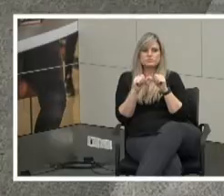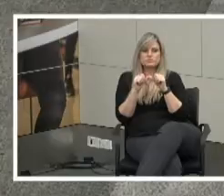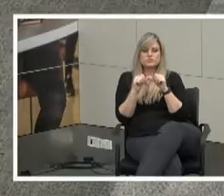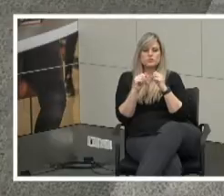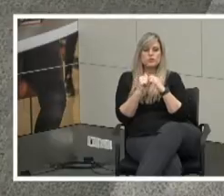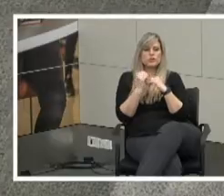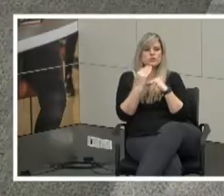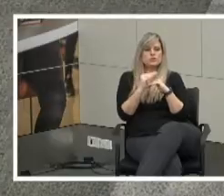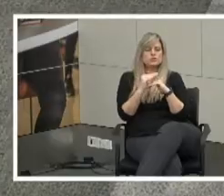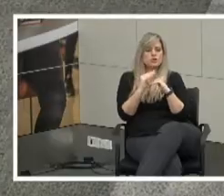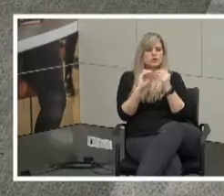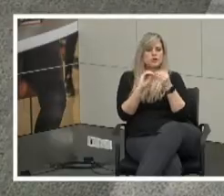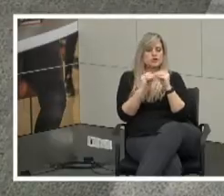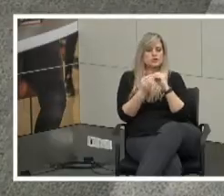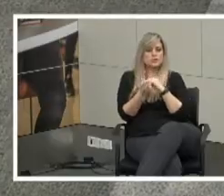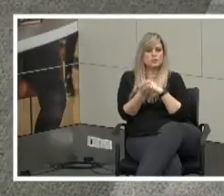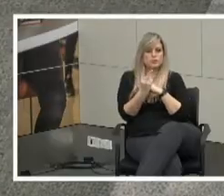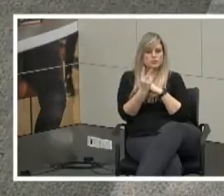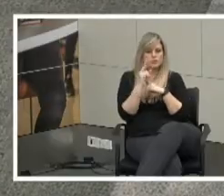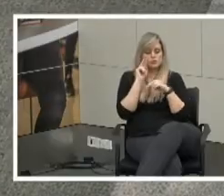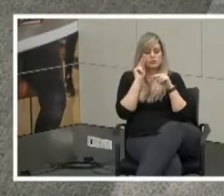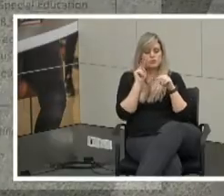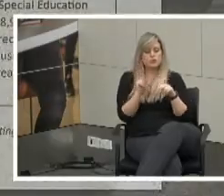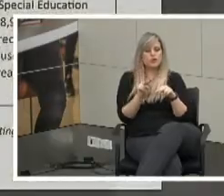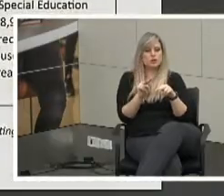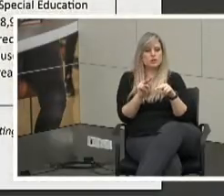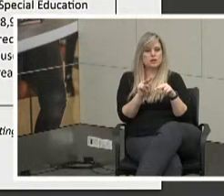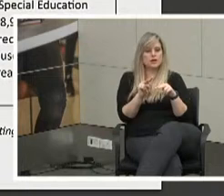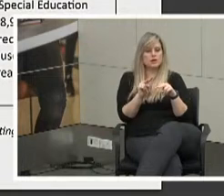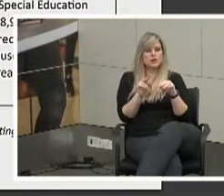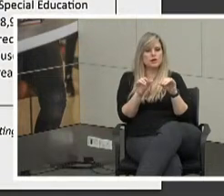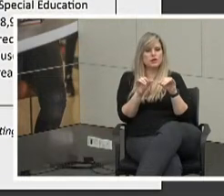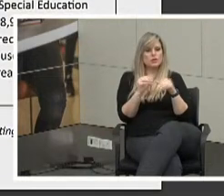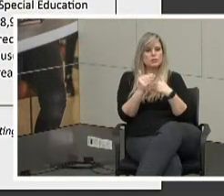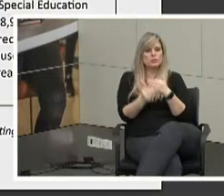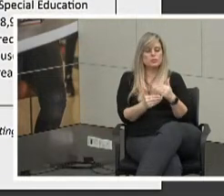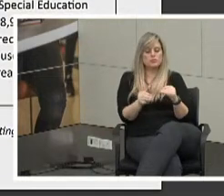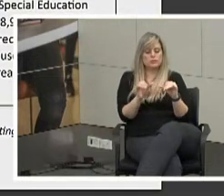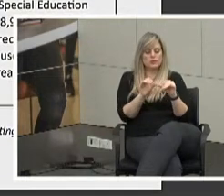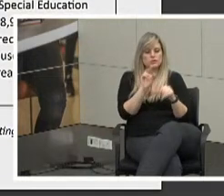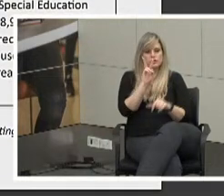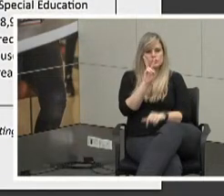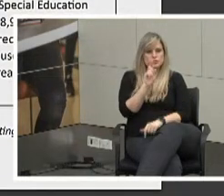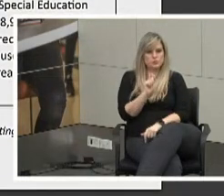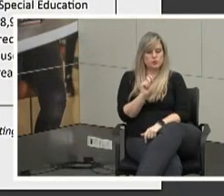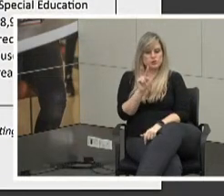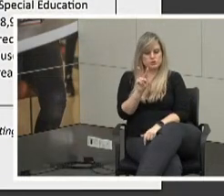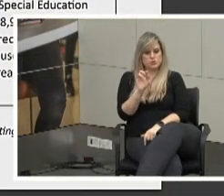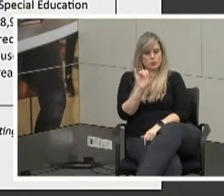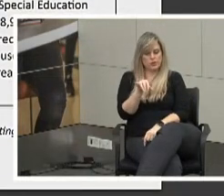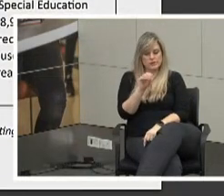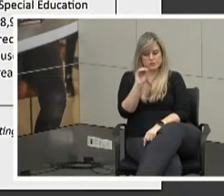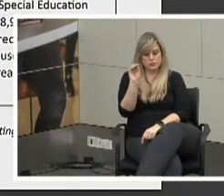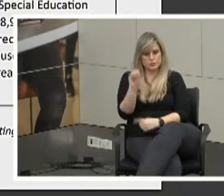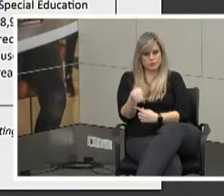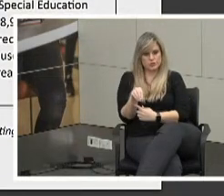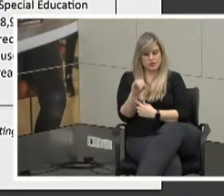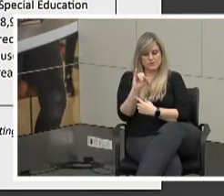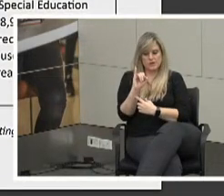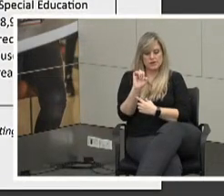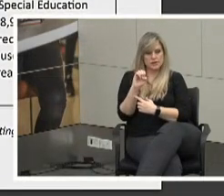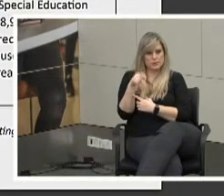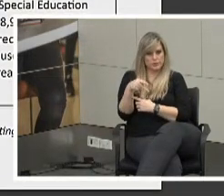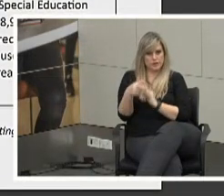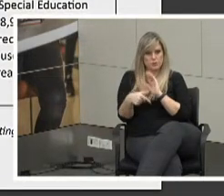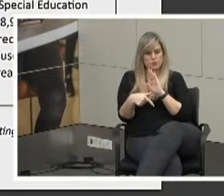constraint number two um looking at constraint progress measure 2.2 which is the percentage of IEPs